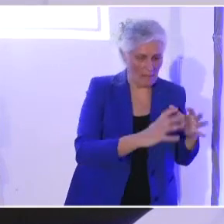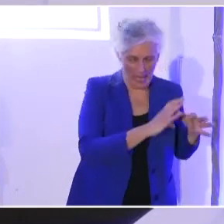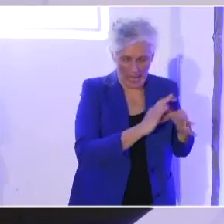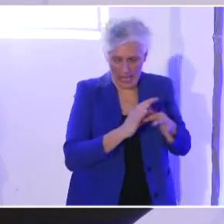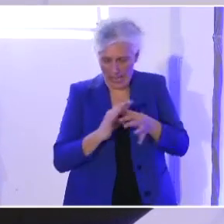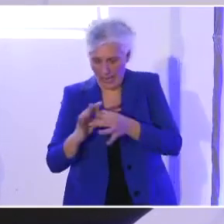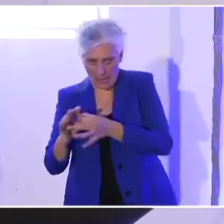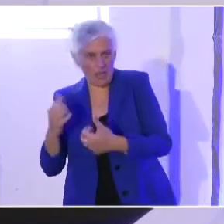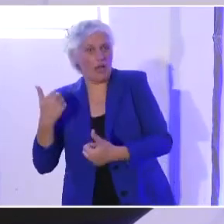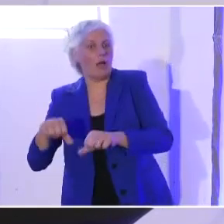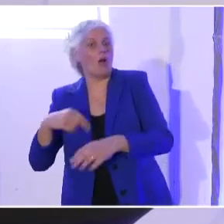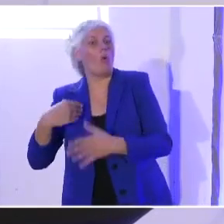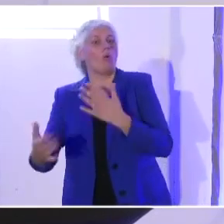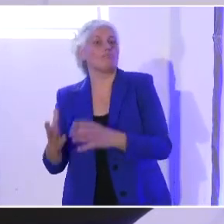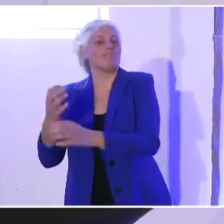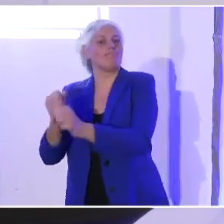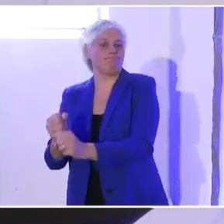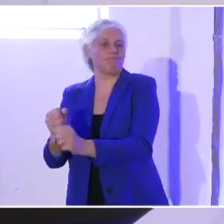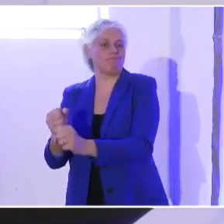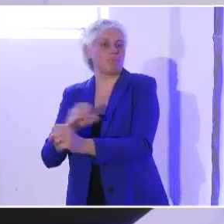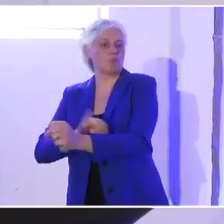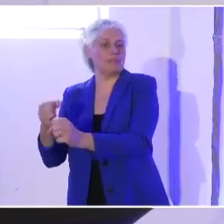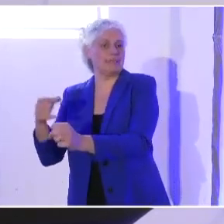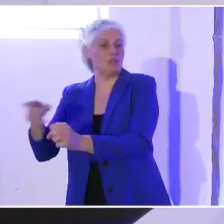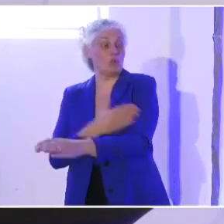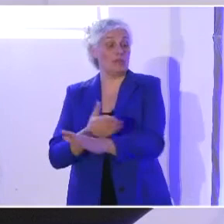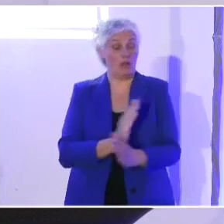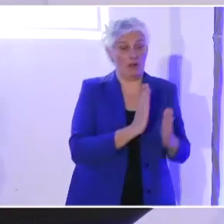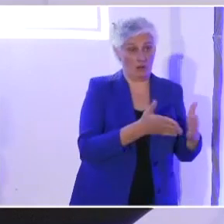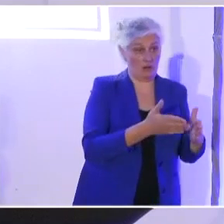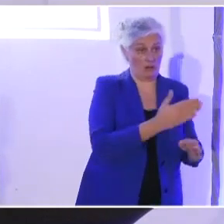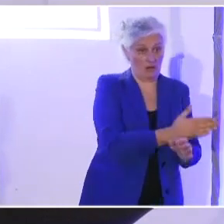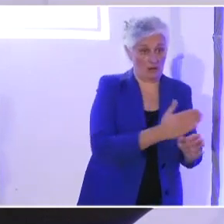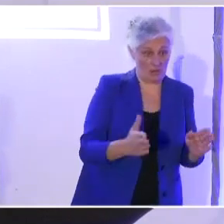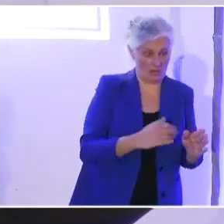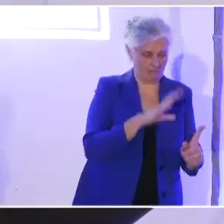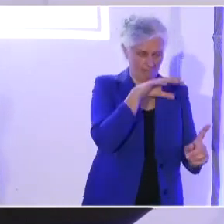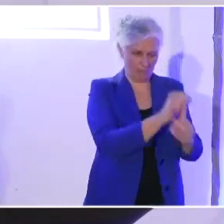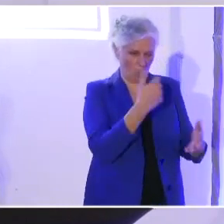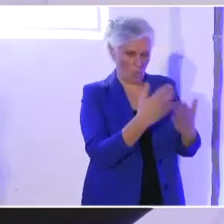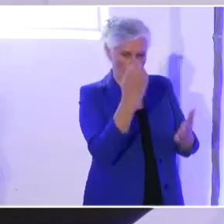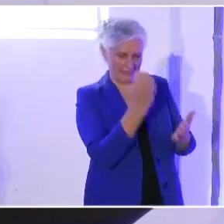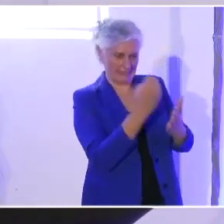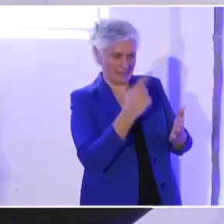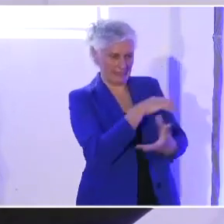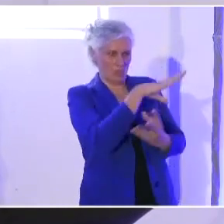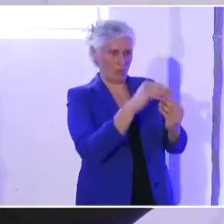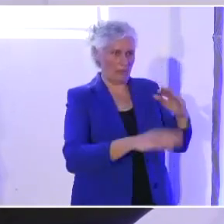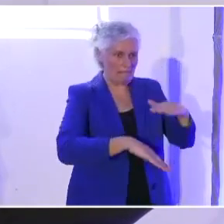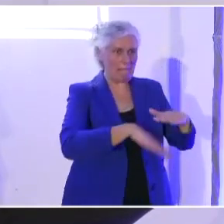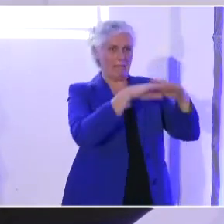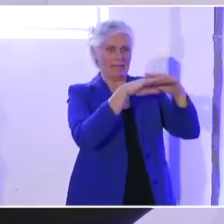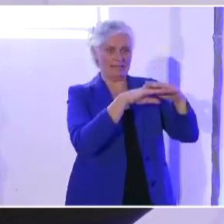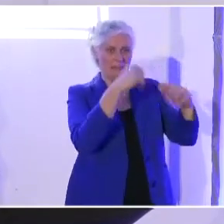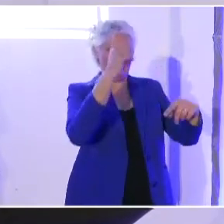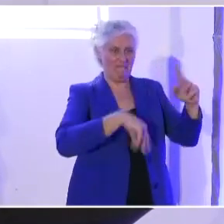the turnover of the organization. So you work out that starting point by identifying what's the absolute maximum fine that